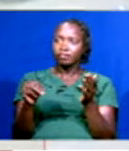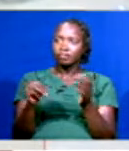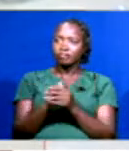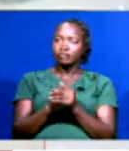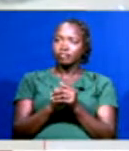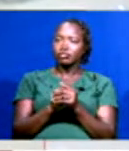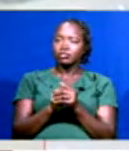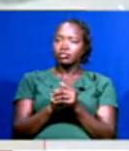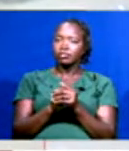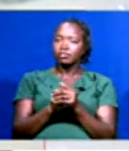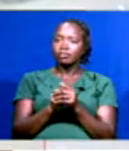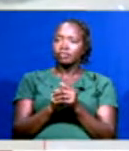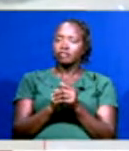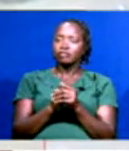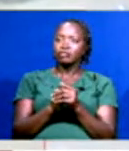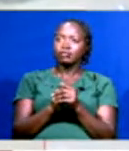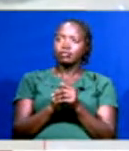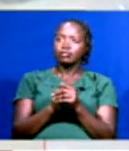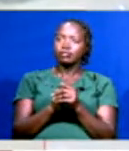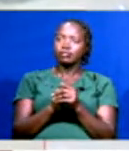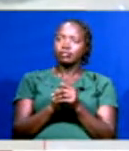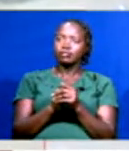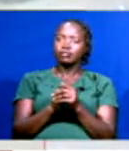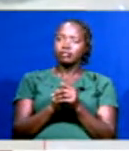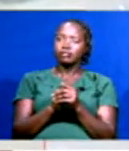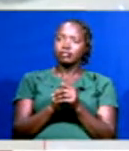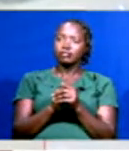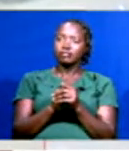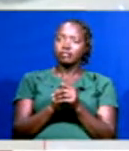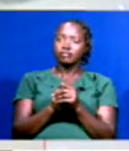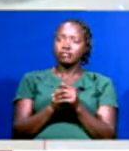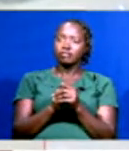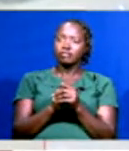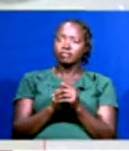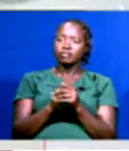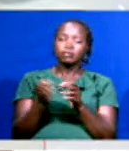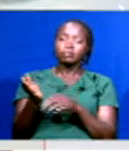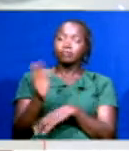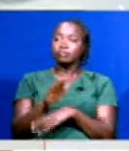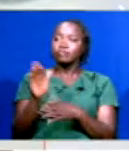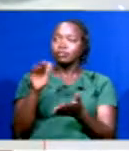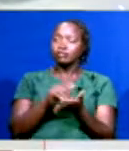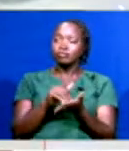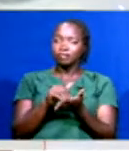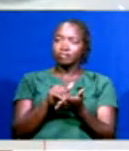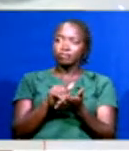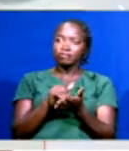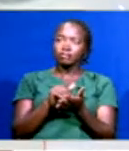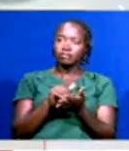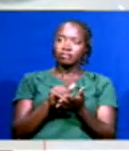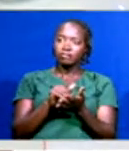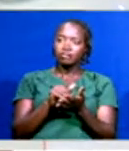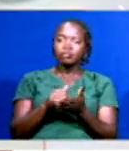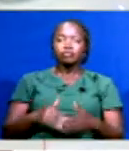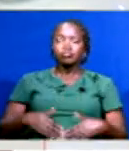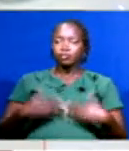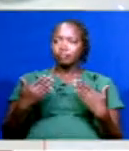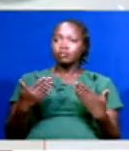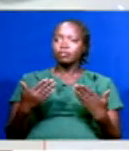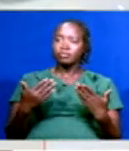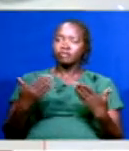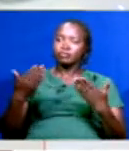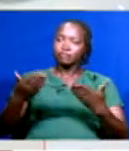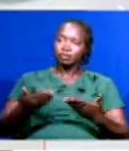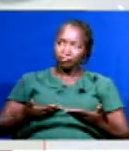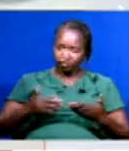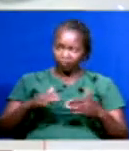nataka nishukuru sana sana Bishop Mwai. And we shall come back again with the president. Na tumefurahi sana vile